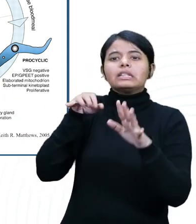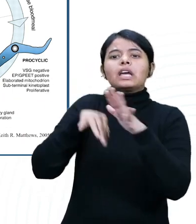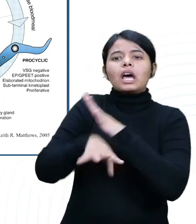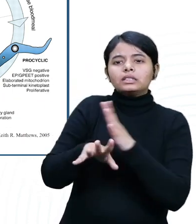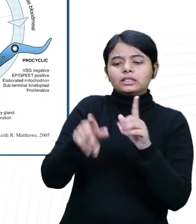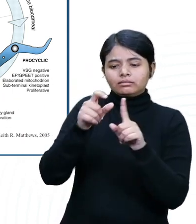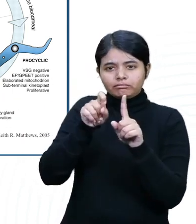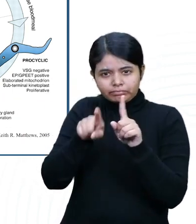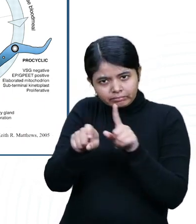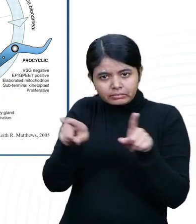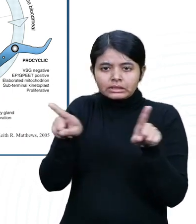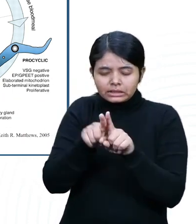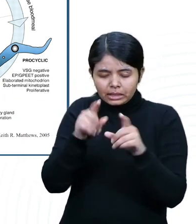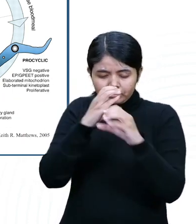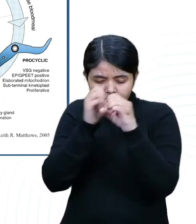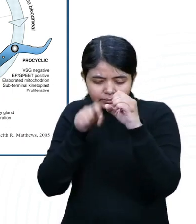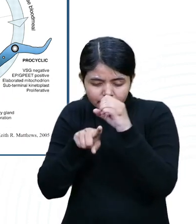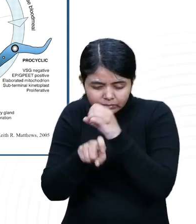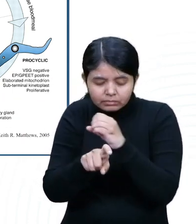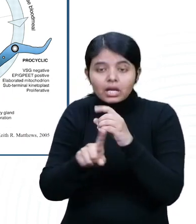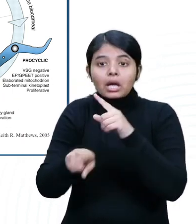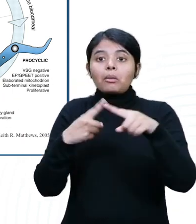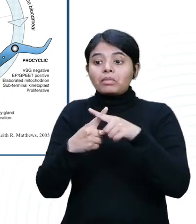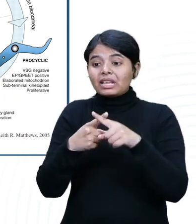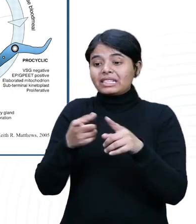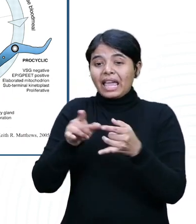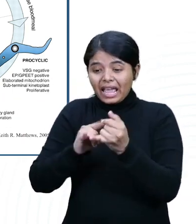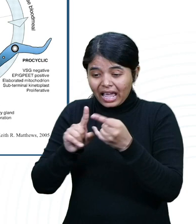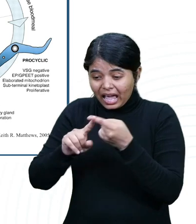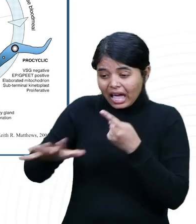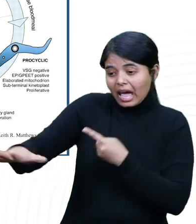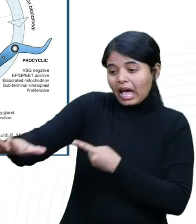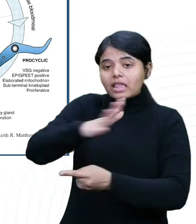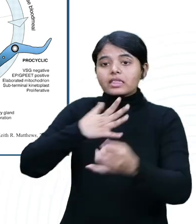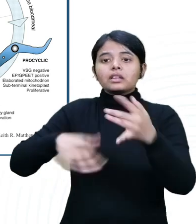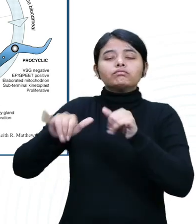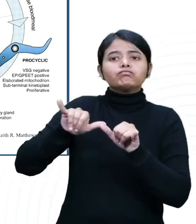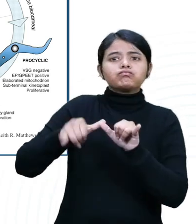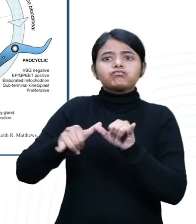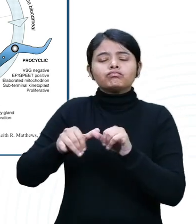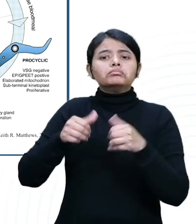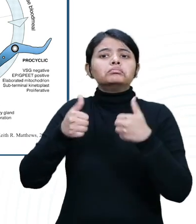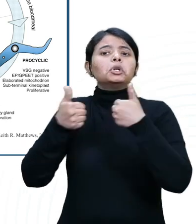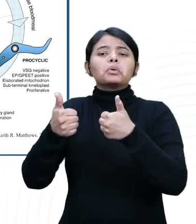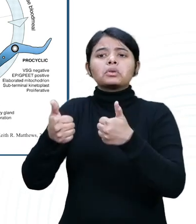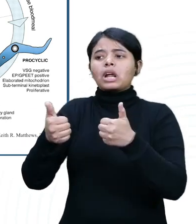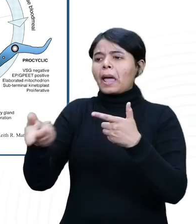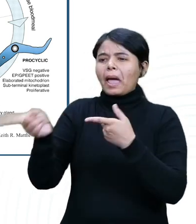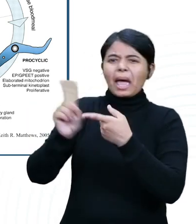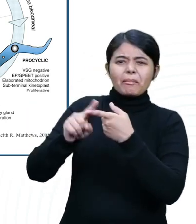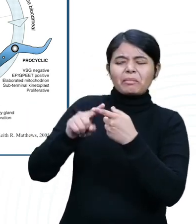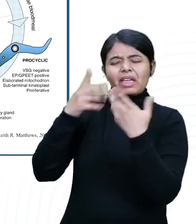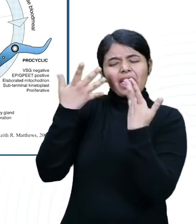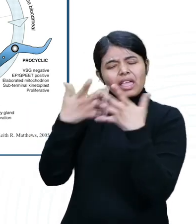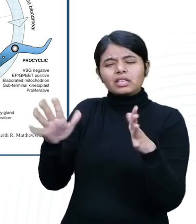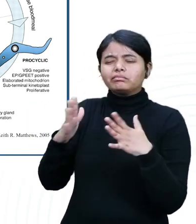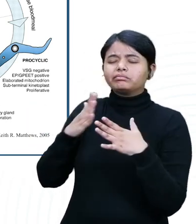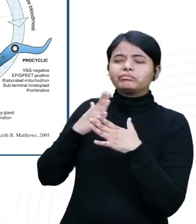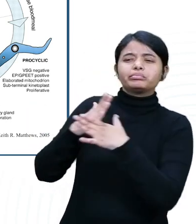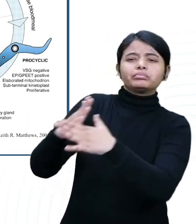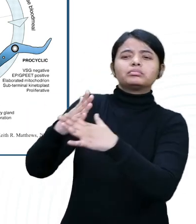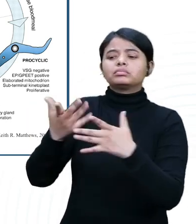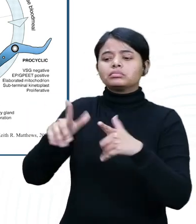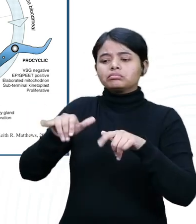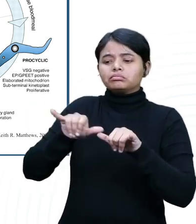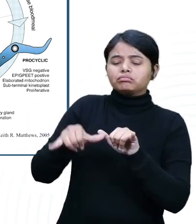Parasites are unicellular eukaryotes and they are microscopic just like bacteria or other microbes. They require different hosts for survival